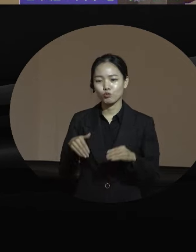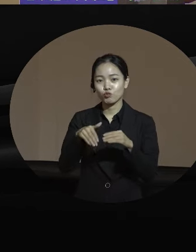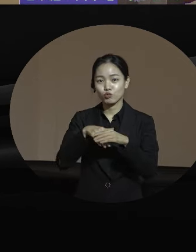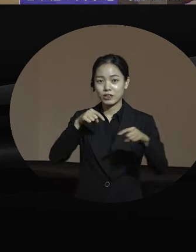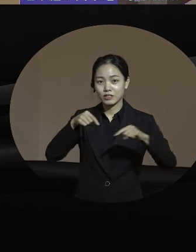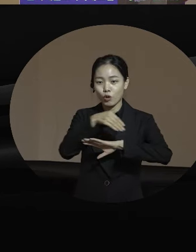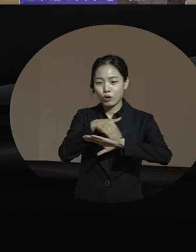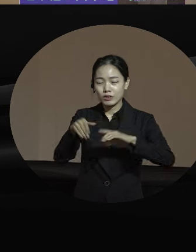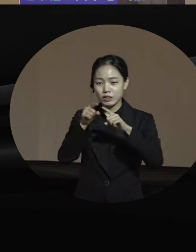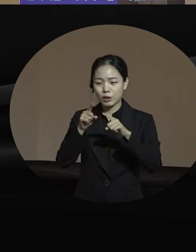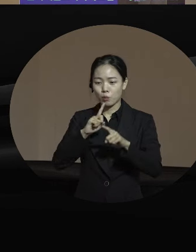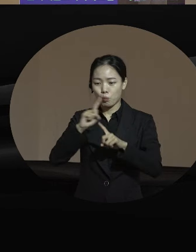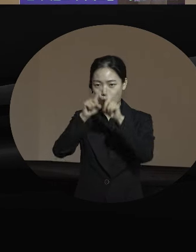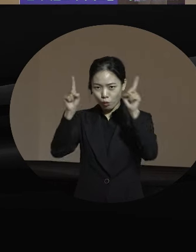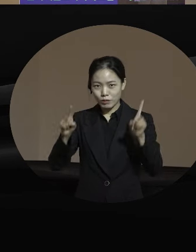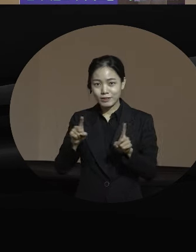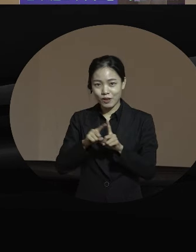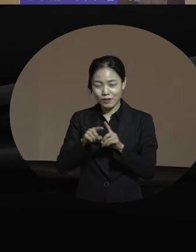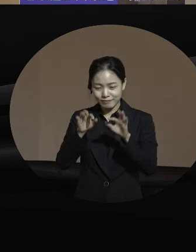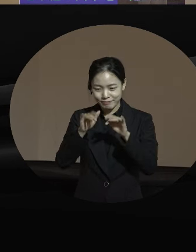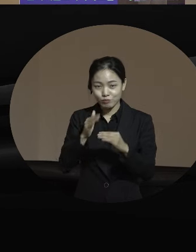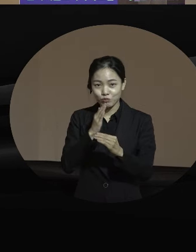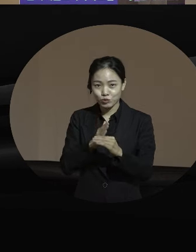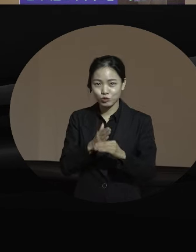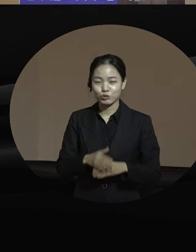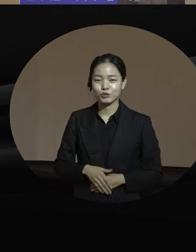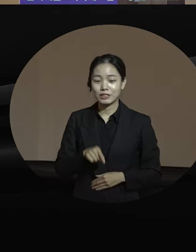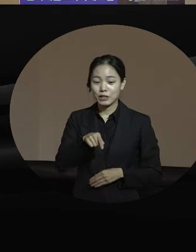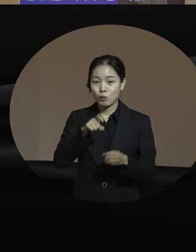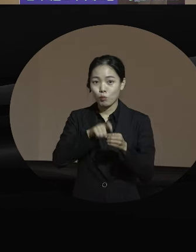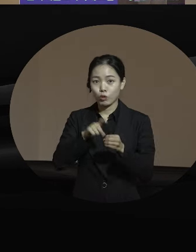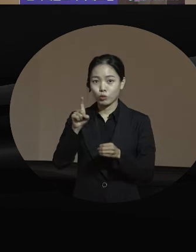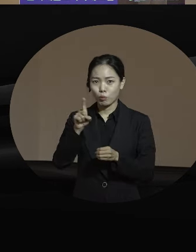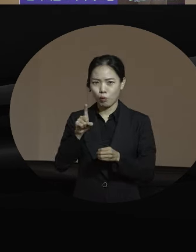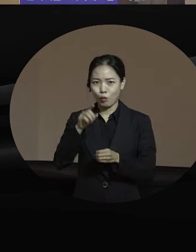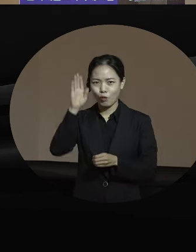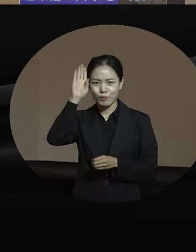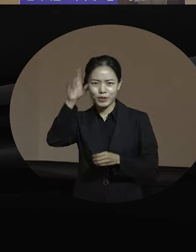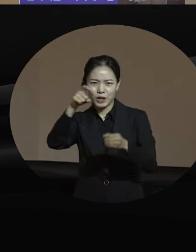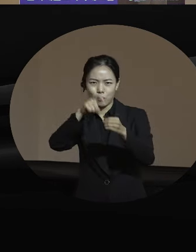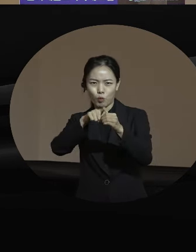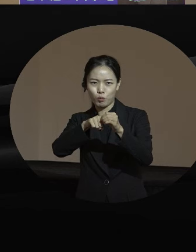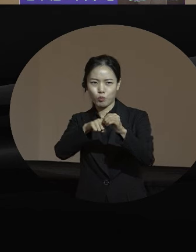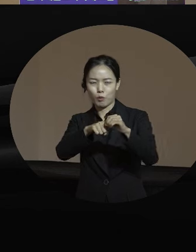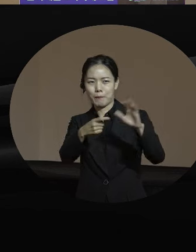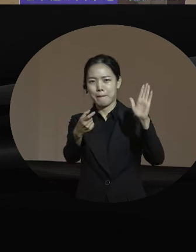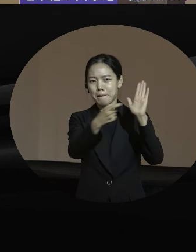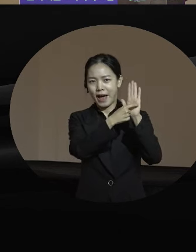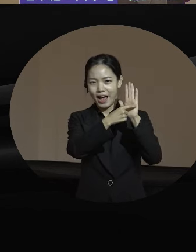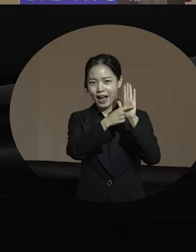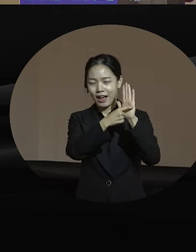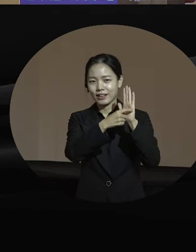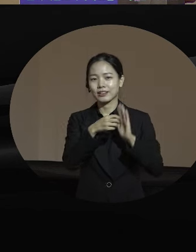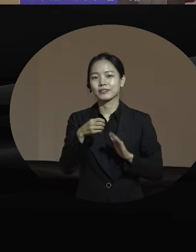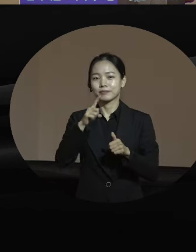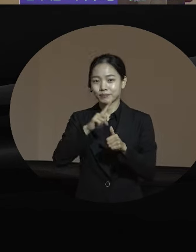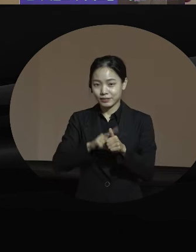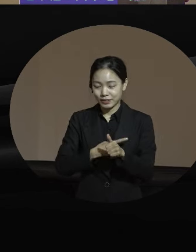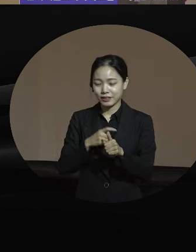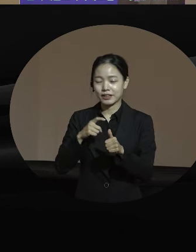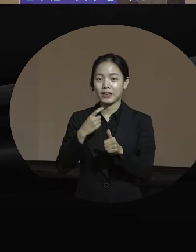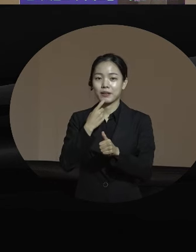to produce an ambitious vision for the future, which enables the long-term development of Finnish arts and